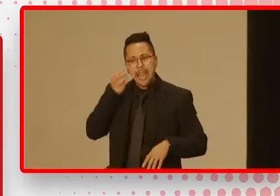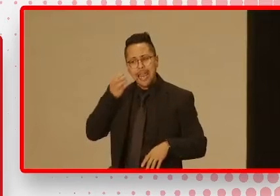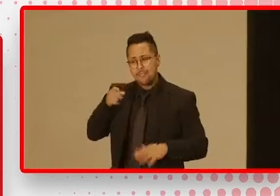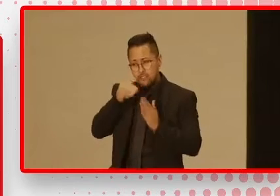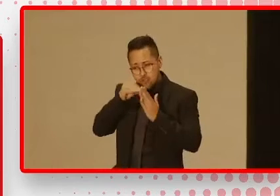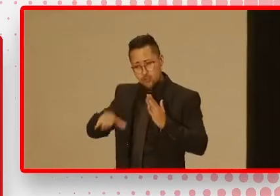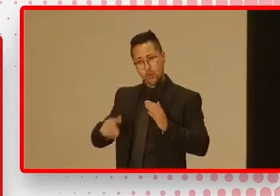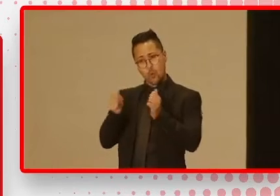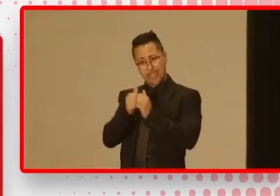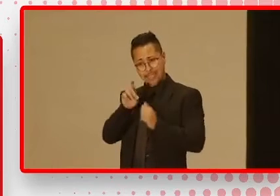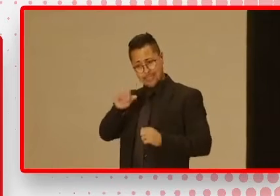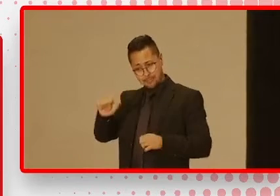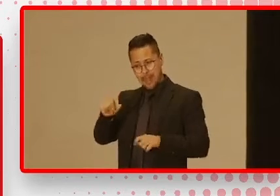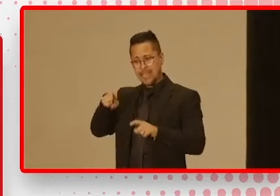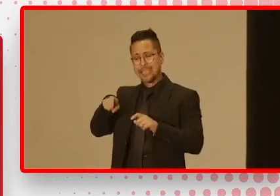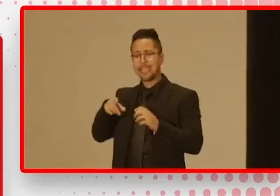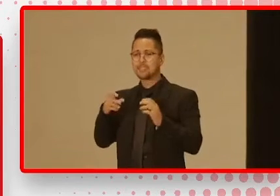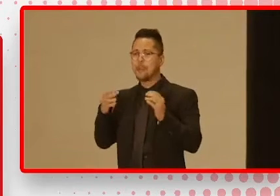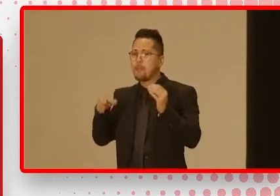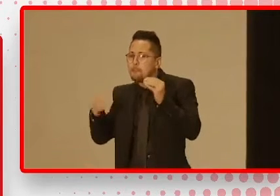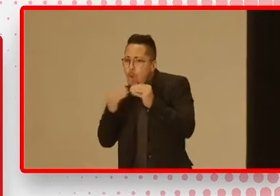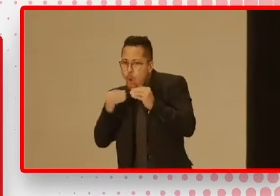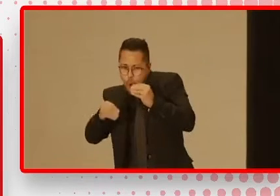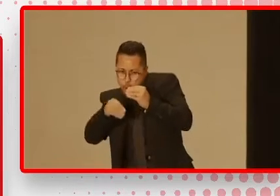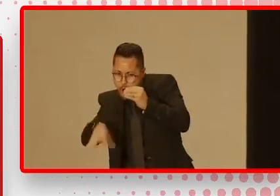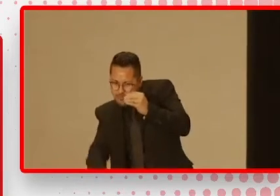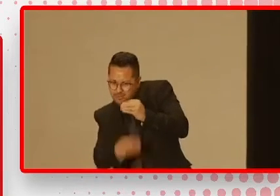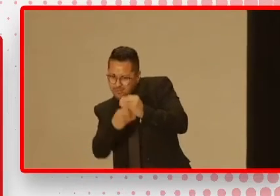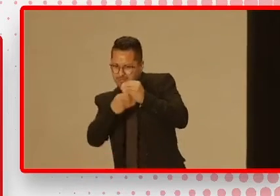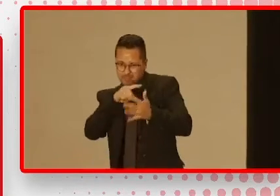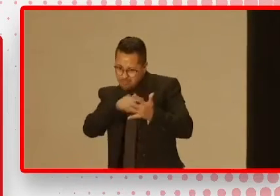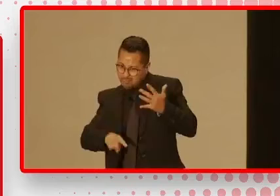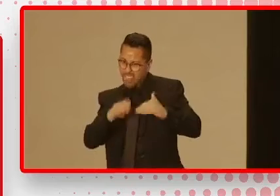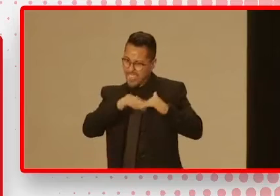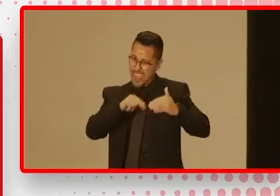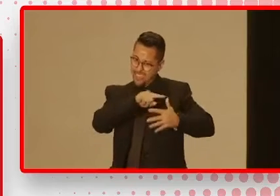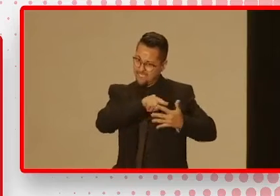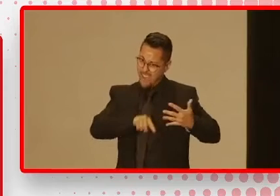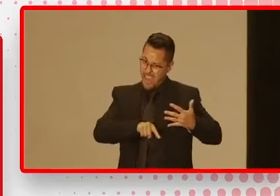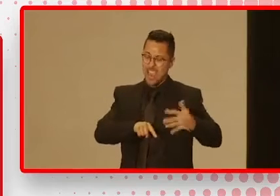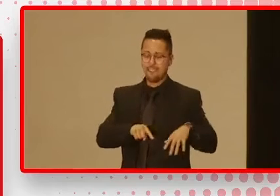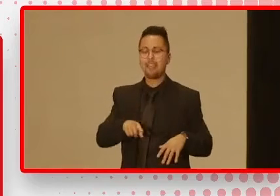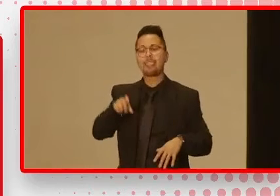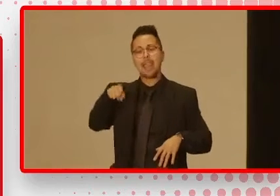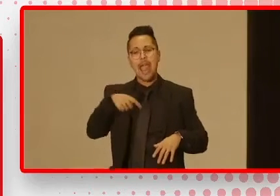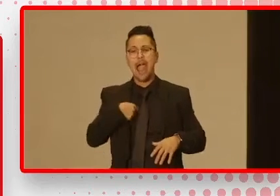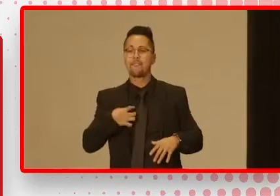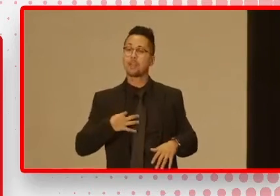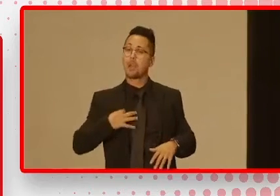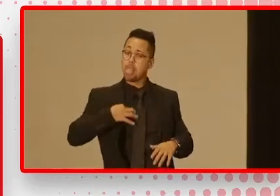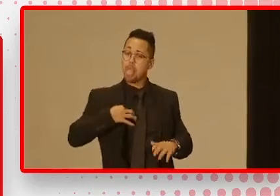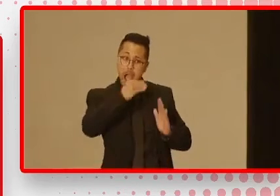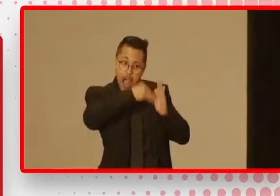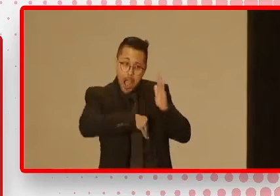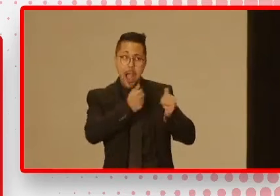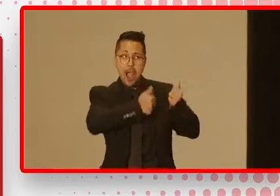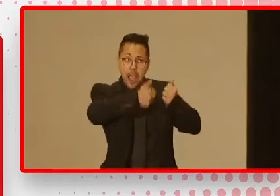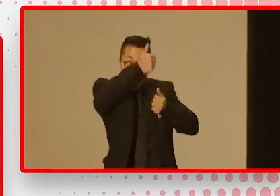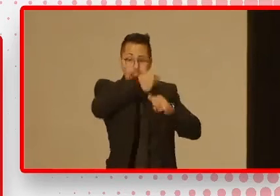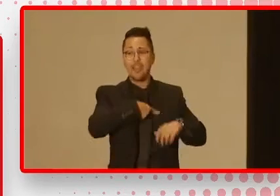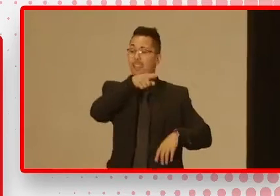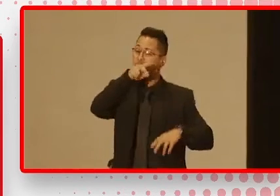with a disability needs something beyond those 5 core services, they have to make an application, be determined